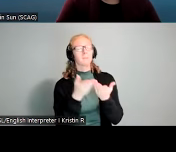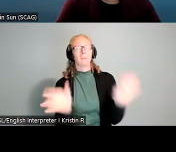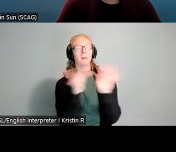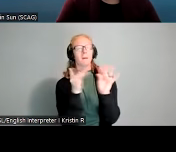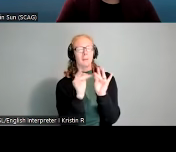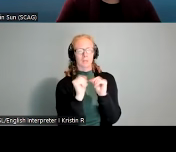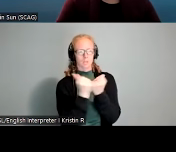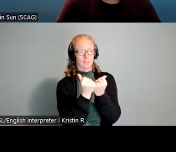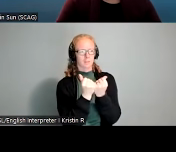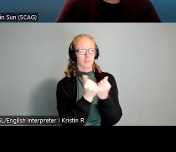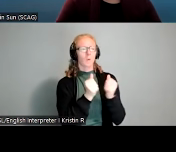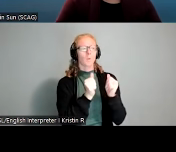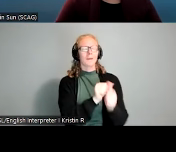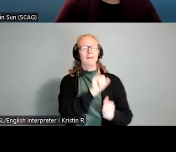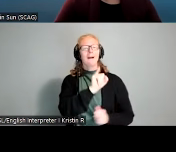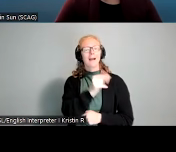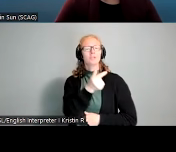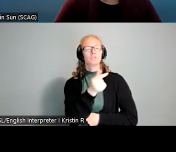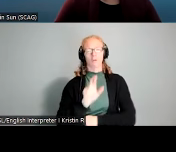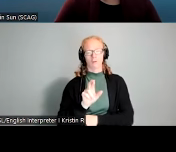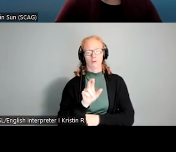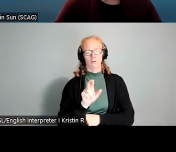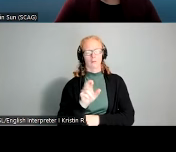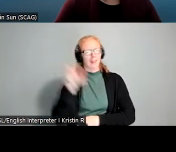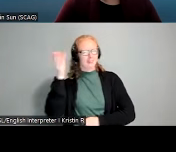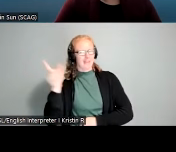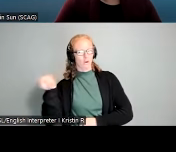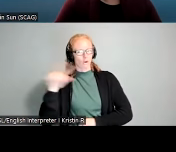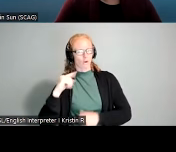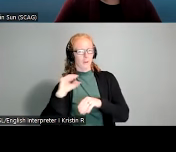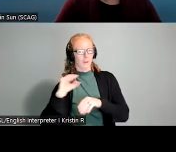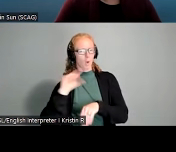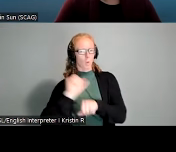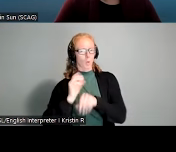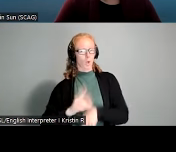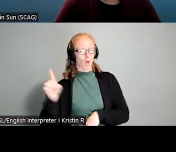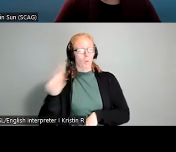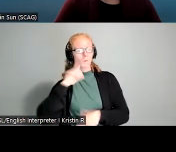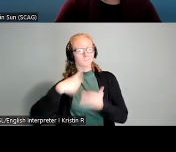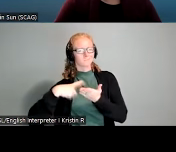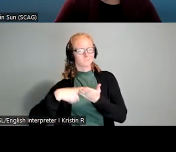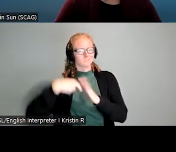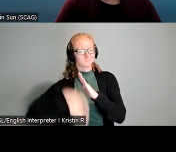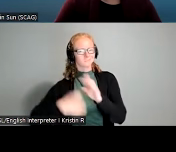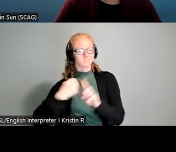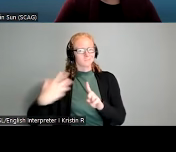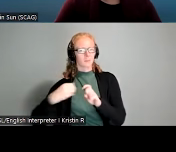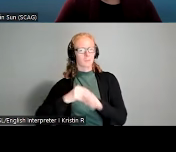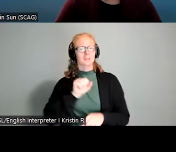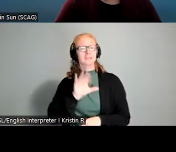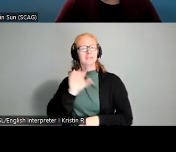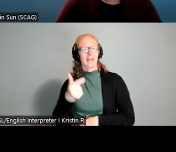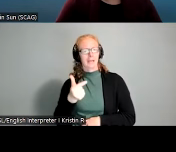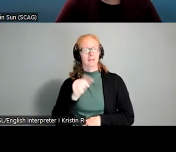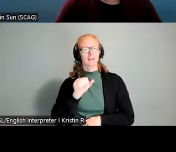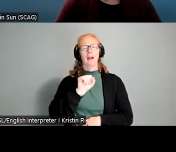Review Program, IGR. Later in the presentation, my colleague Anna Lee will go over the SCAG's IGR